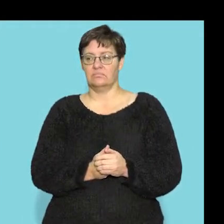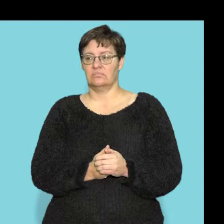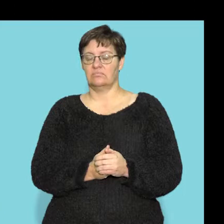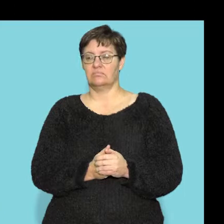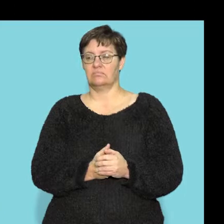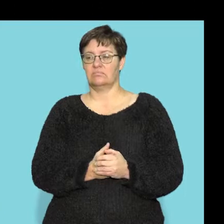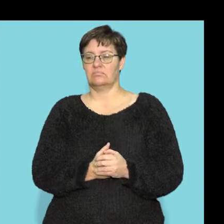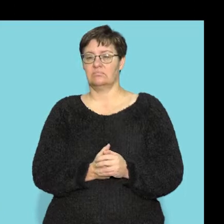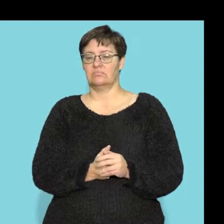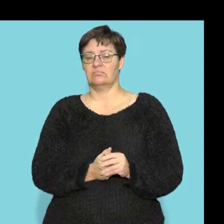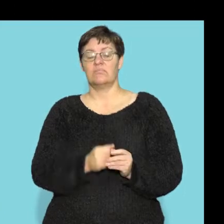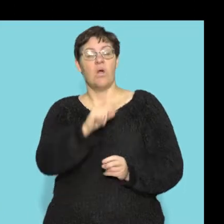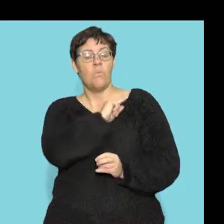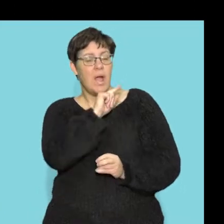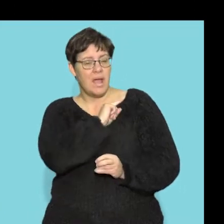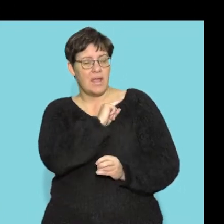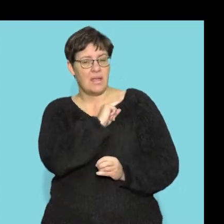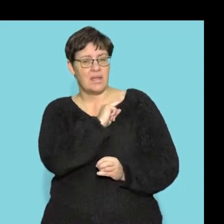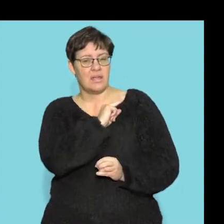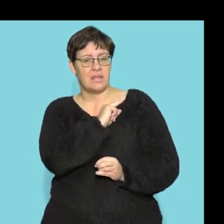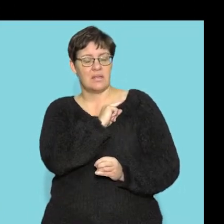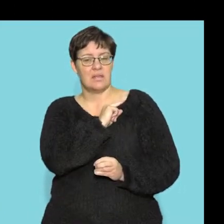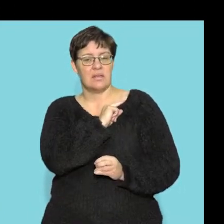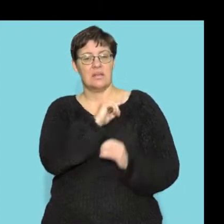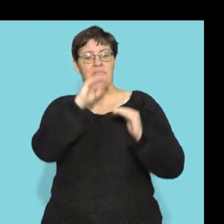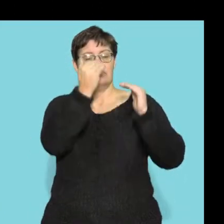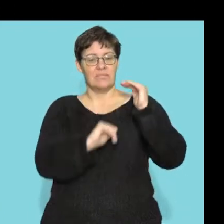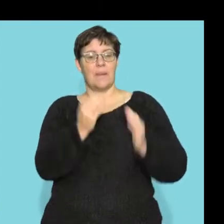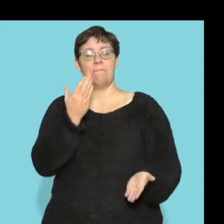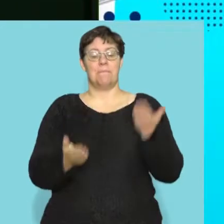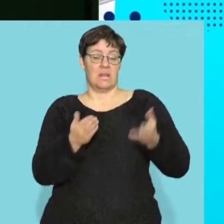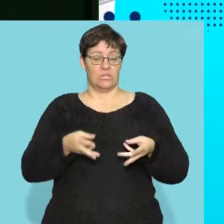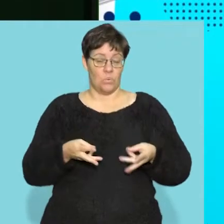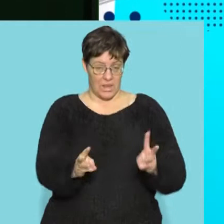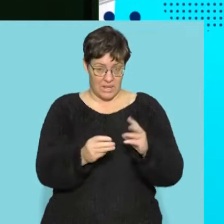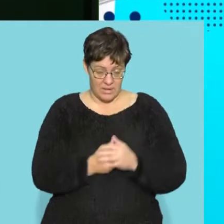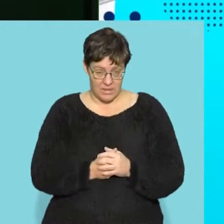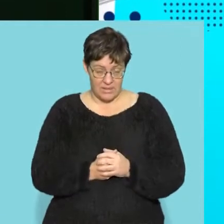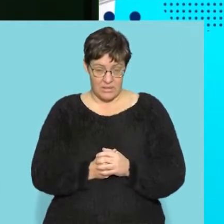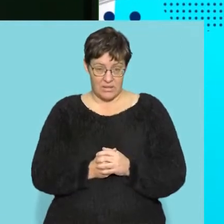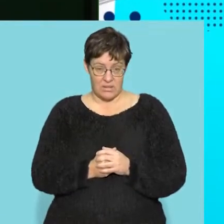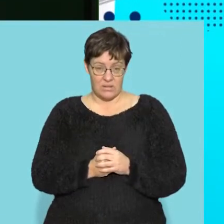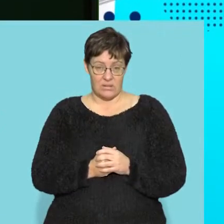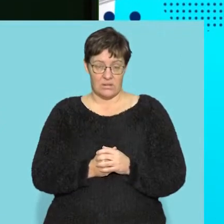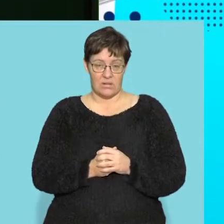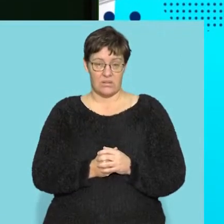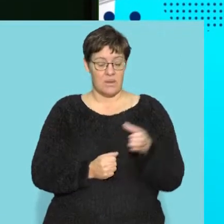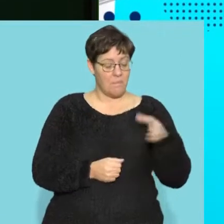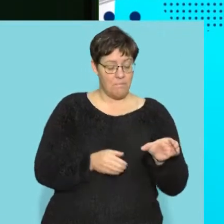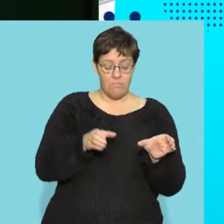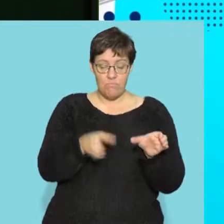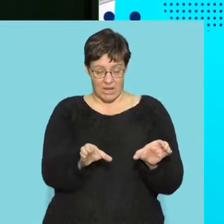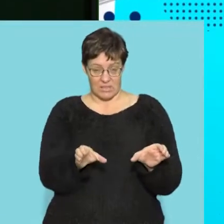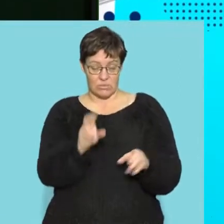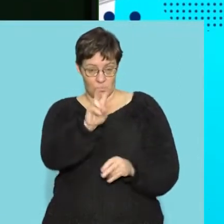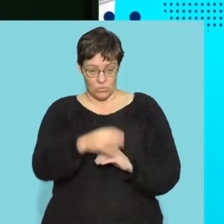So, because we are using the diminishing balance method, remember, it's 2 brackets.